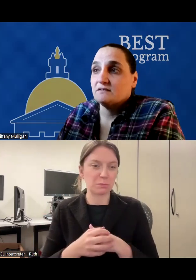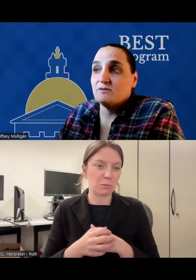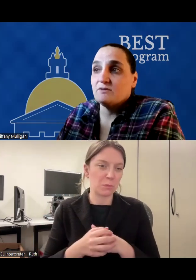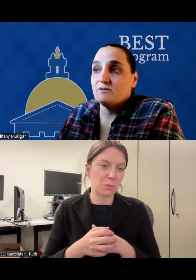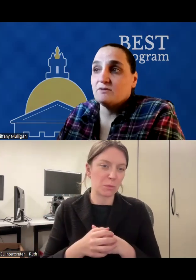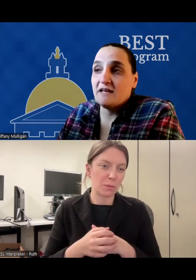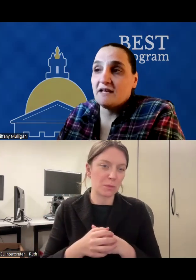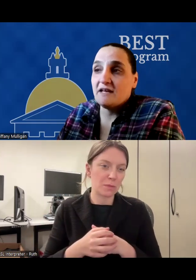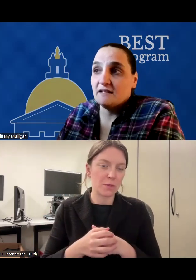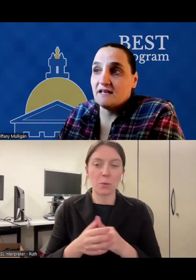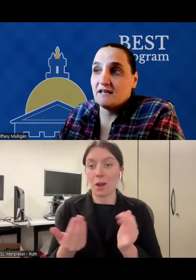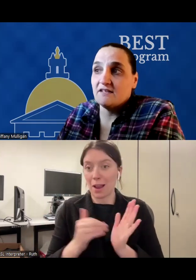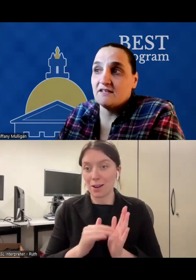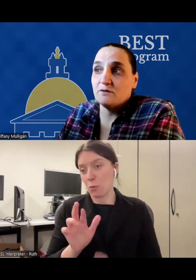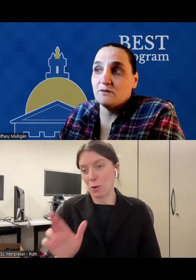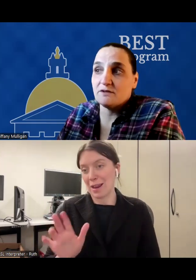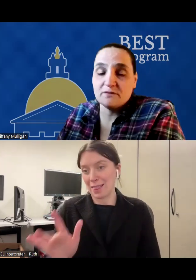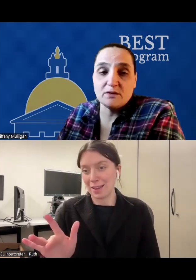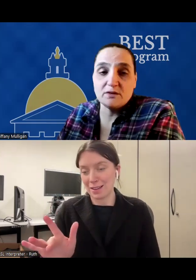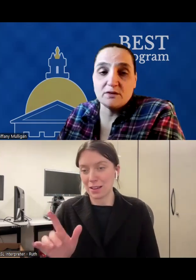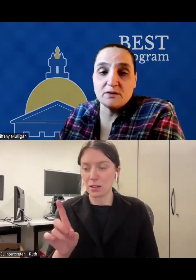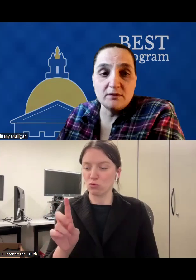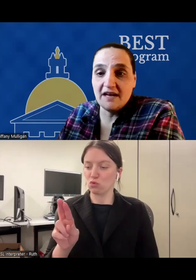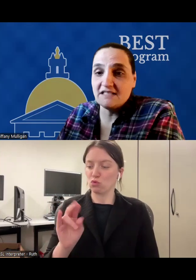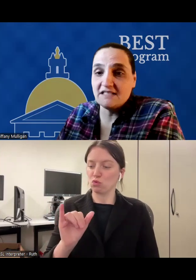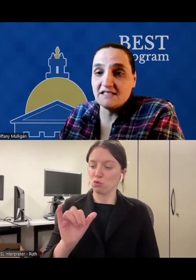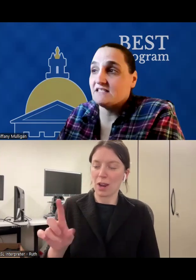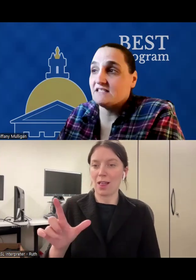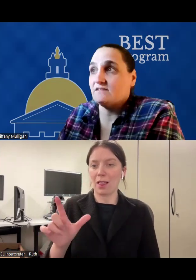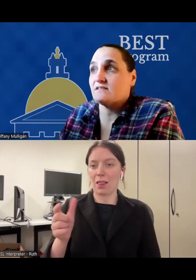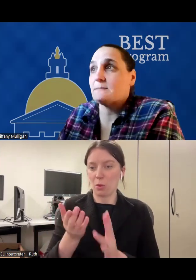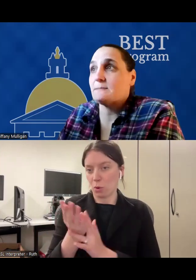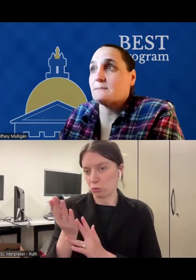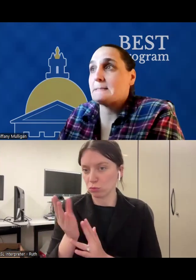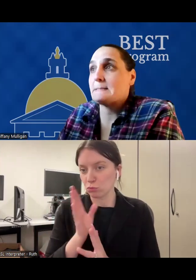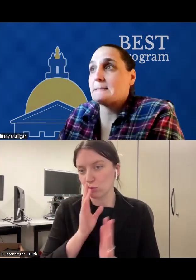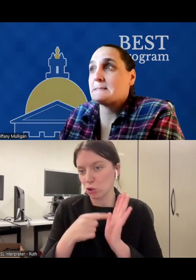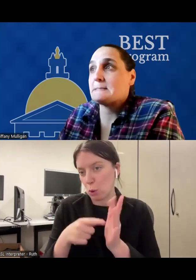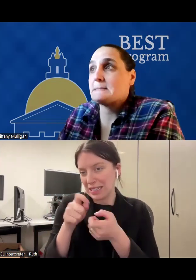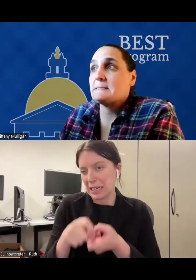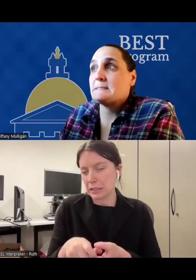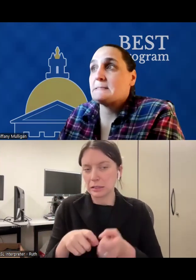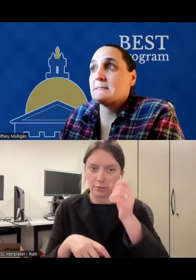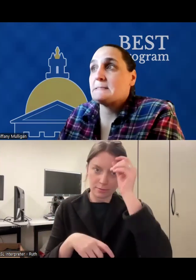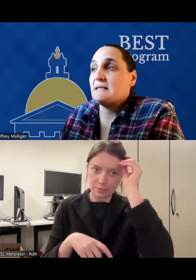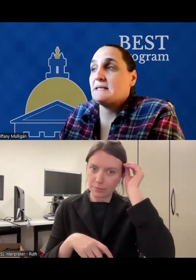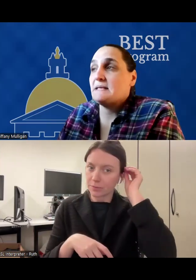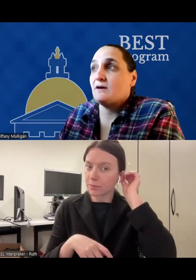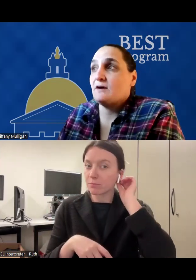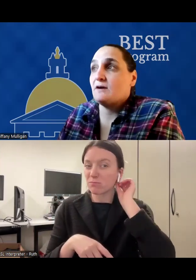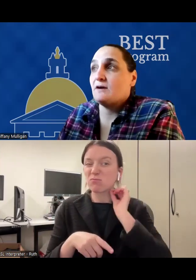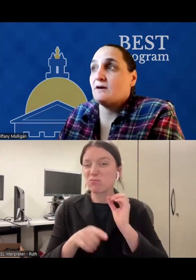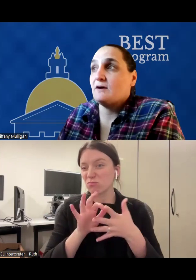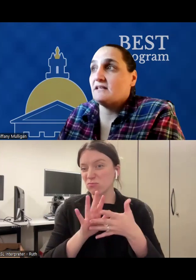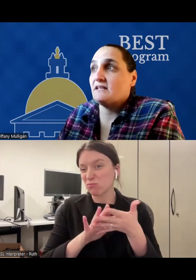so you always want to right click, and then if you look for drill through, that's how you get to the details. And then they're all right